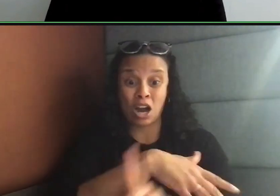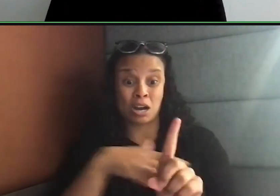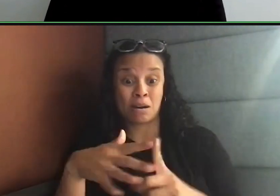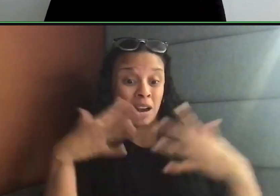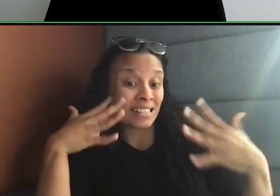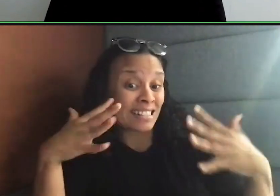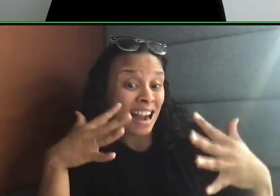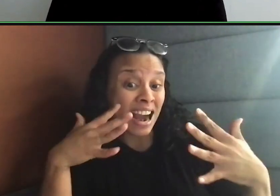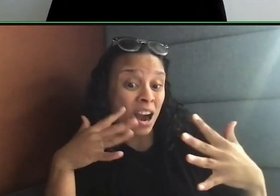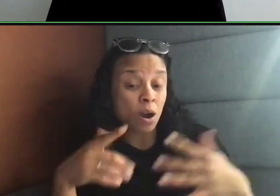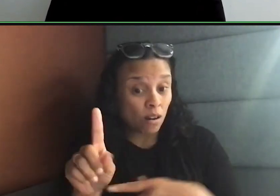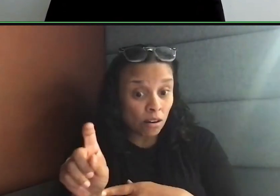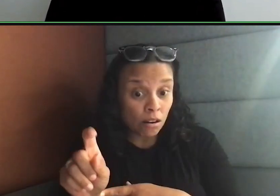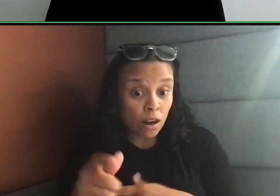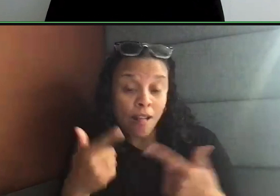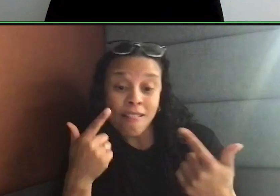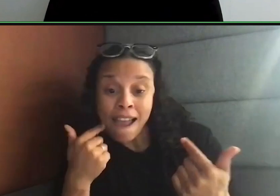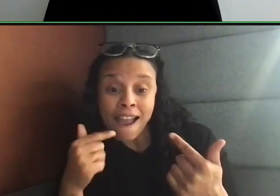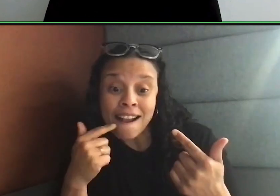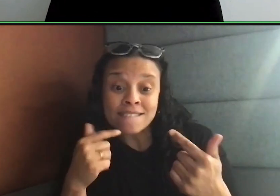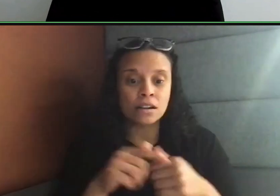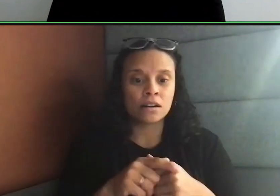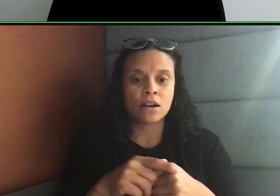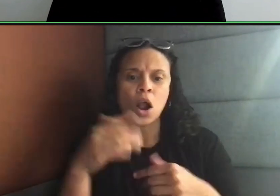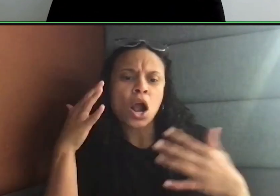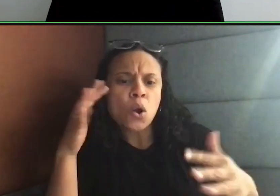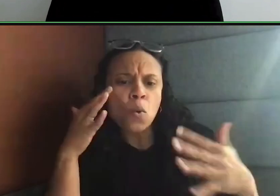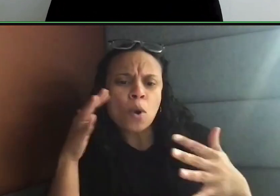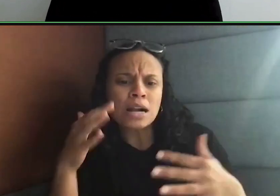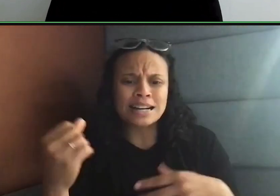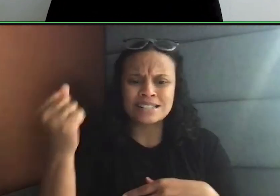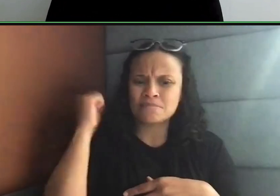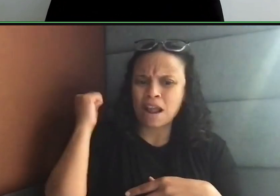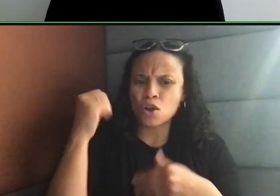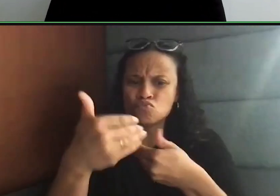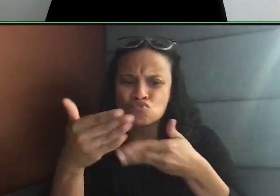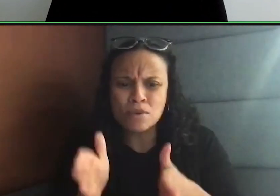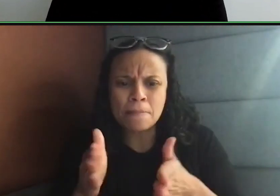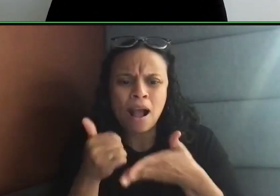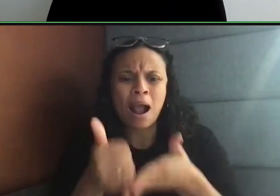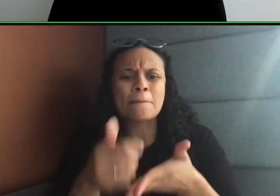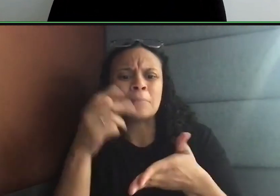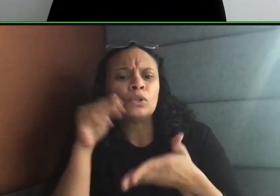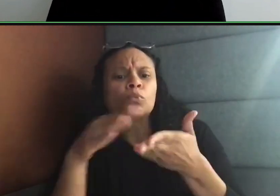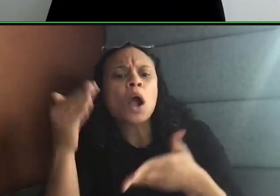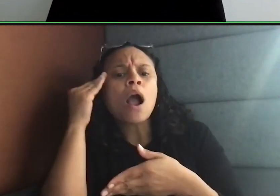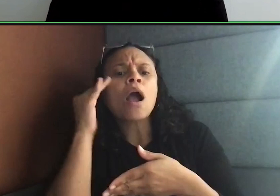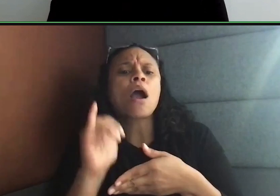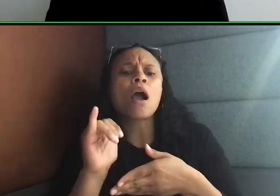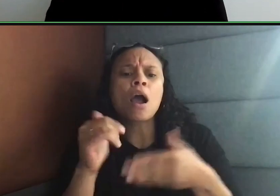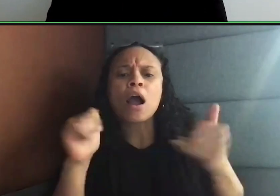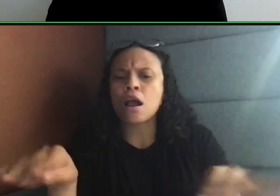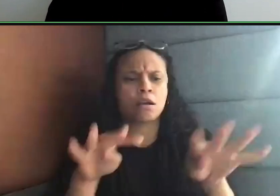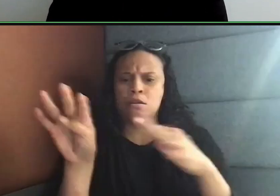they incorporating that so they know why everybody's turning or their peers are laughing? Do they note when there's